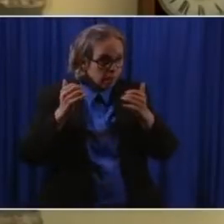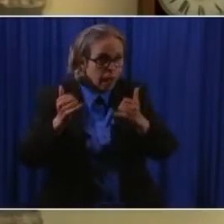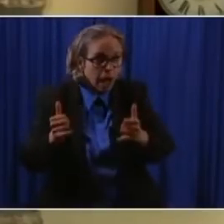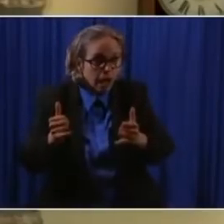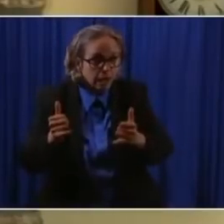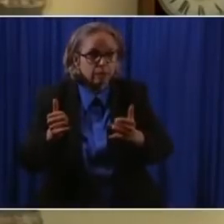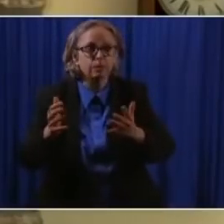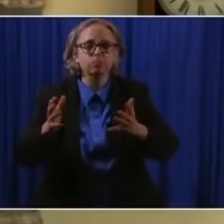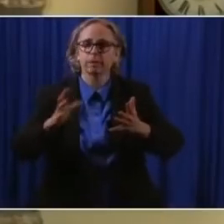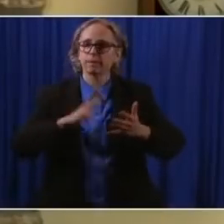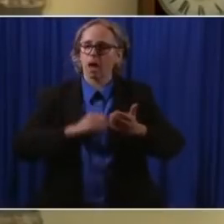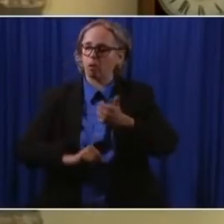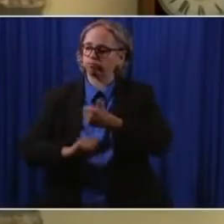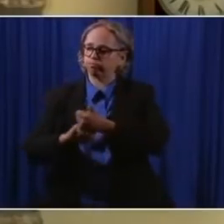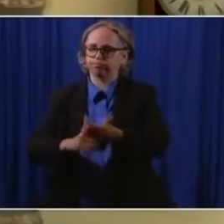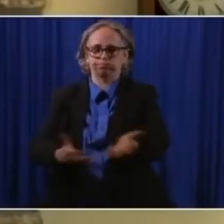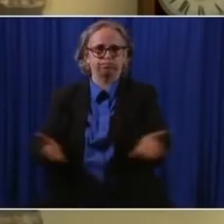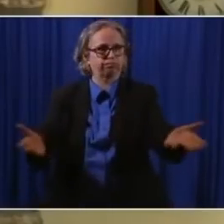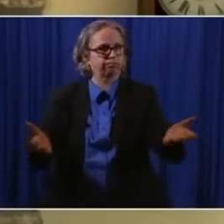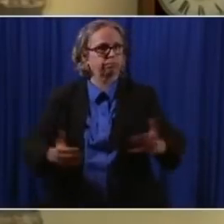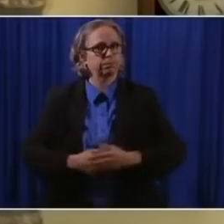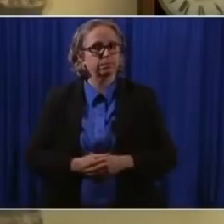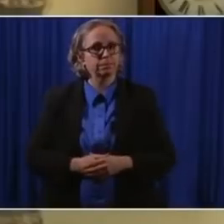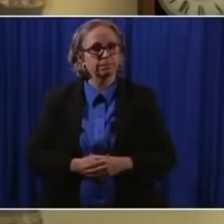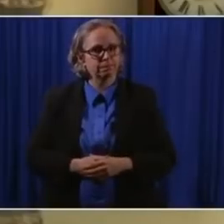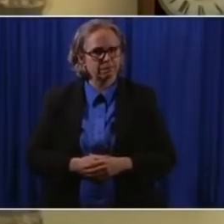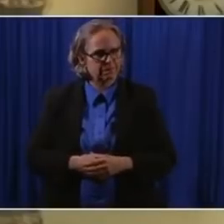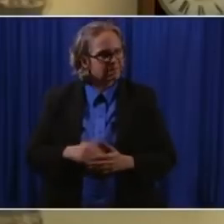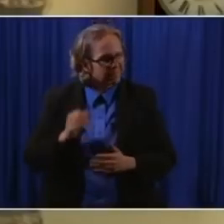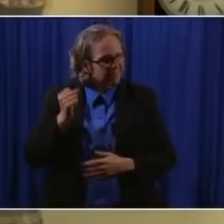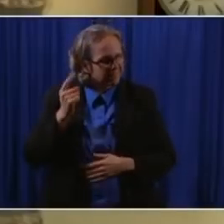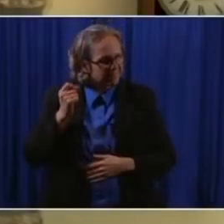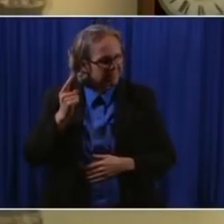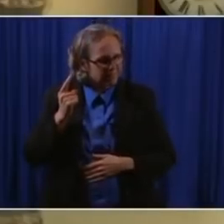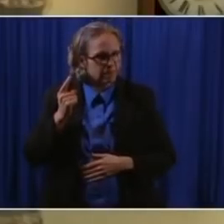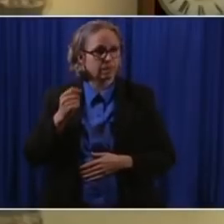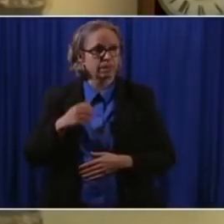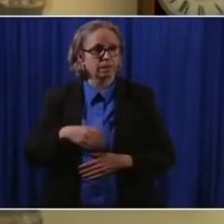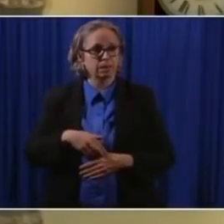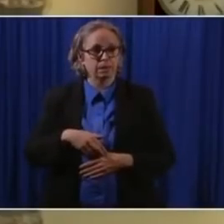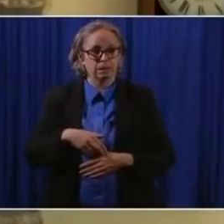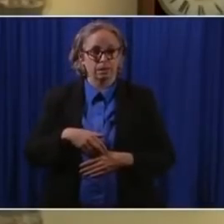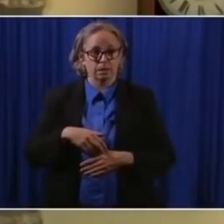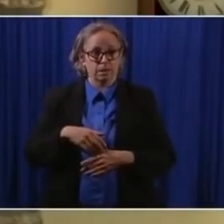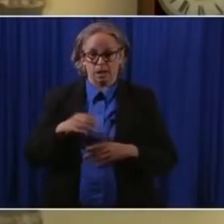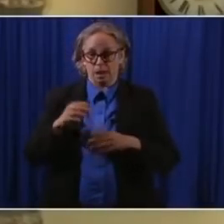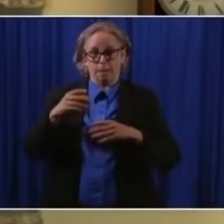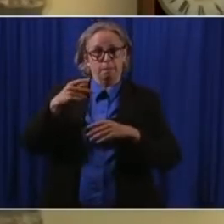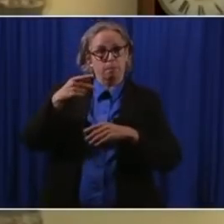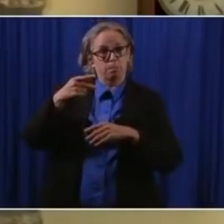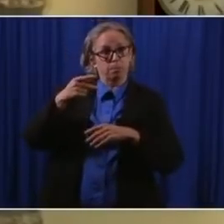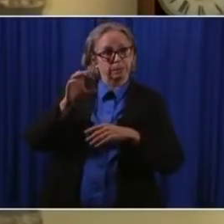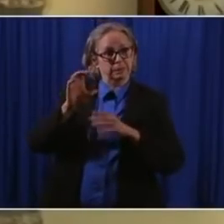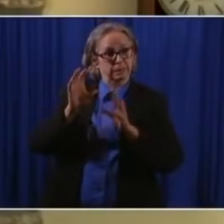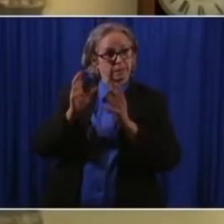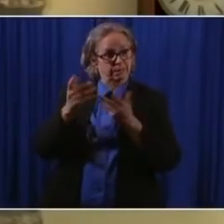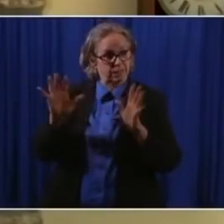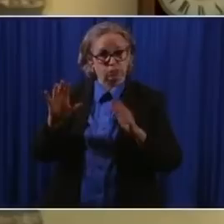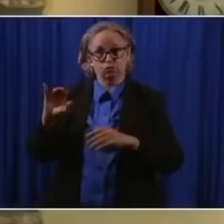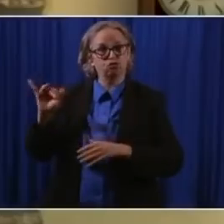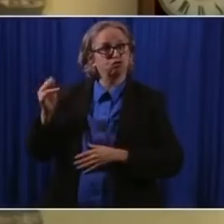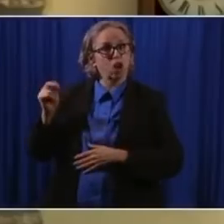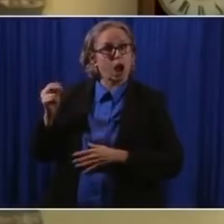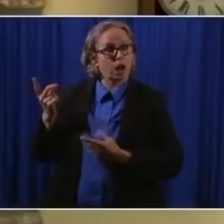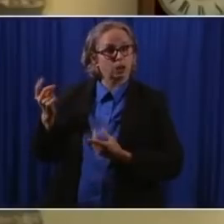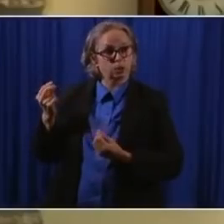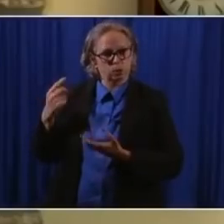And that's what we did. John and I spent the next 5 hours on the phone talking to coaches and athletic directors. So I don't come to the same conclusion